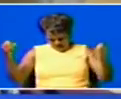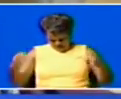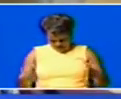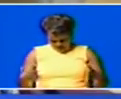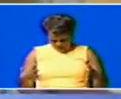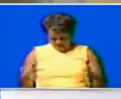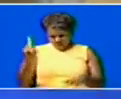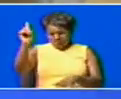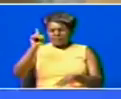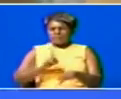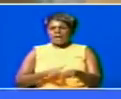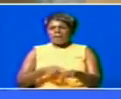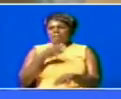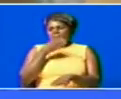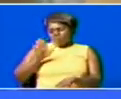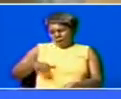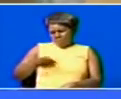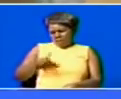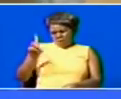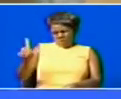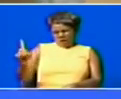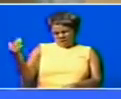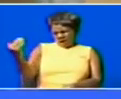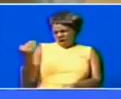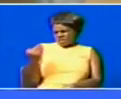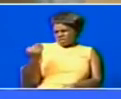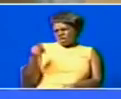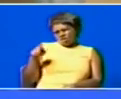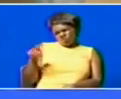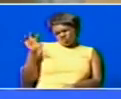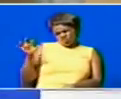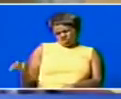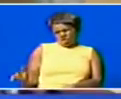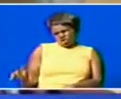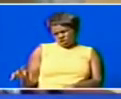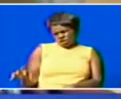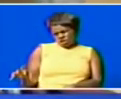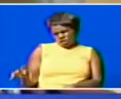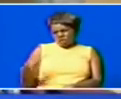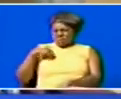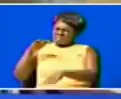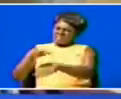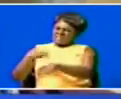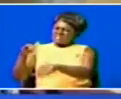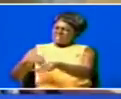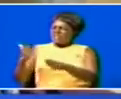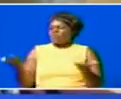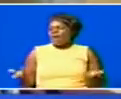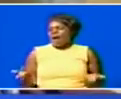kuna mwanamama mmoja aliniambia sasa kama wewe unataka nitakushika